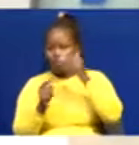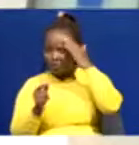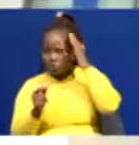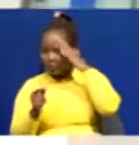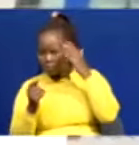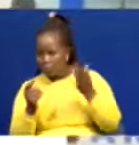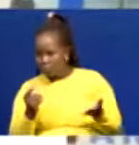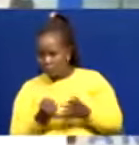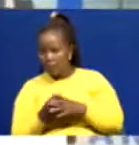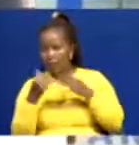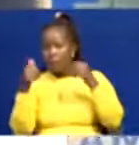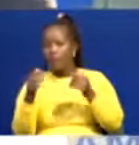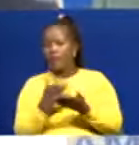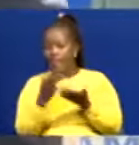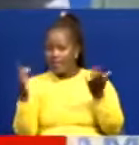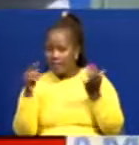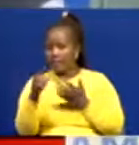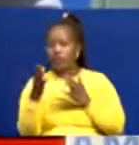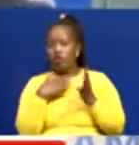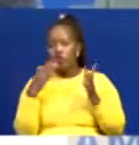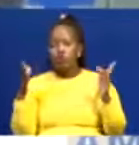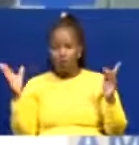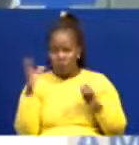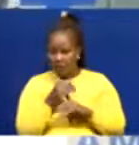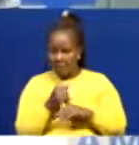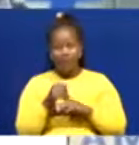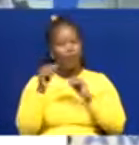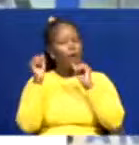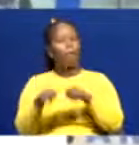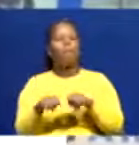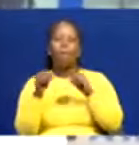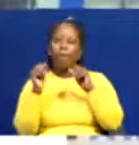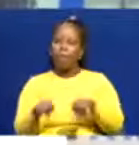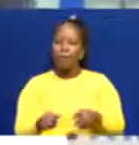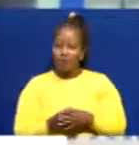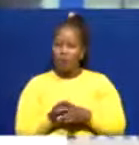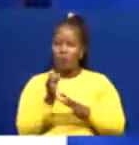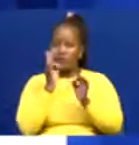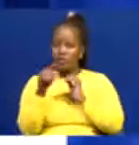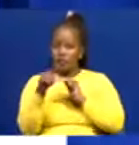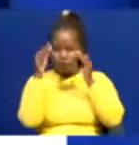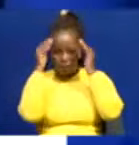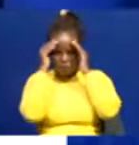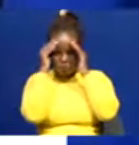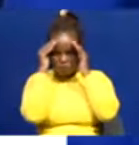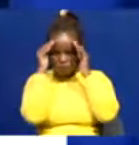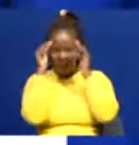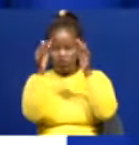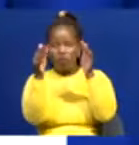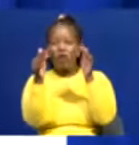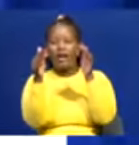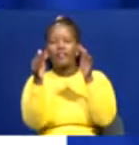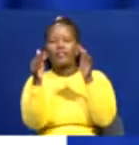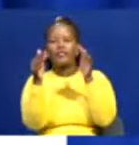whatever you want to achieve, it is possible if you stay focused. Kasi Chana